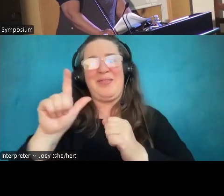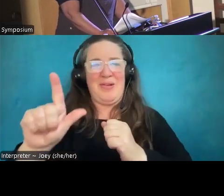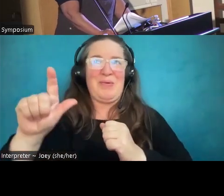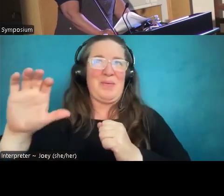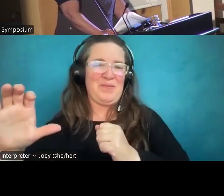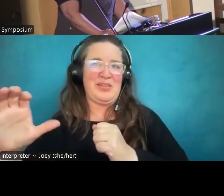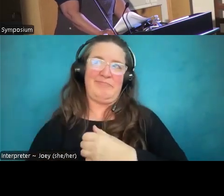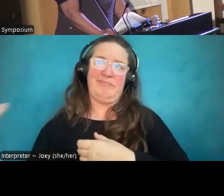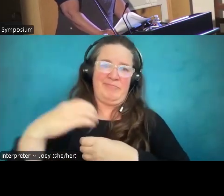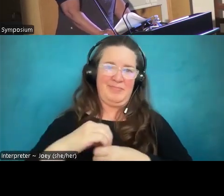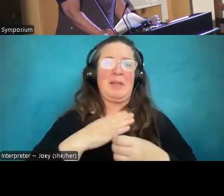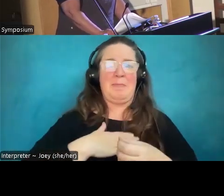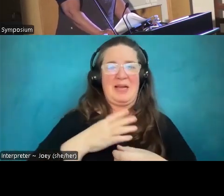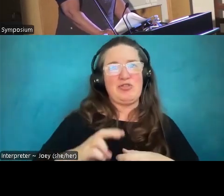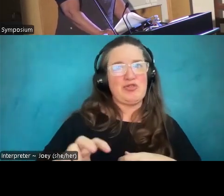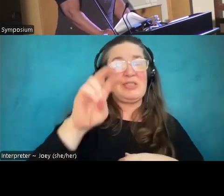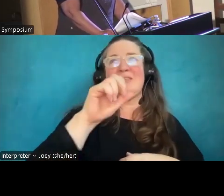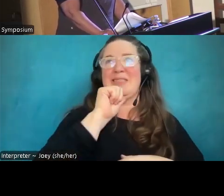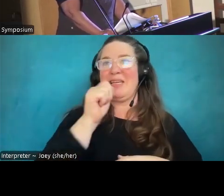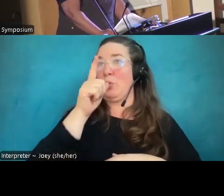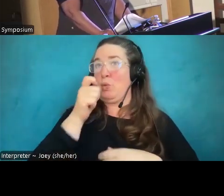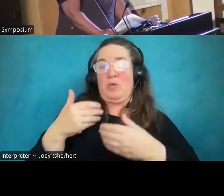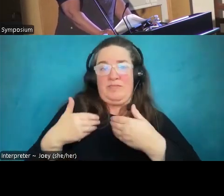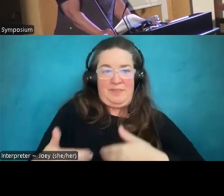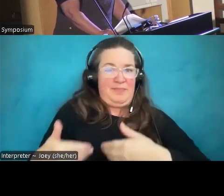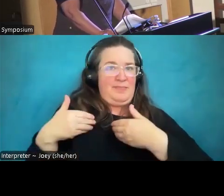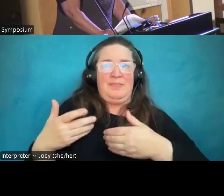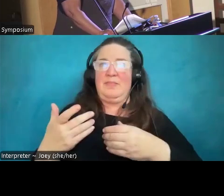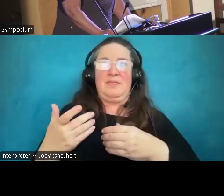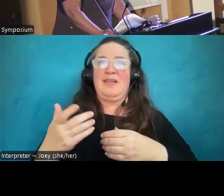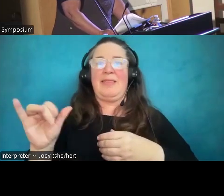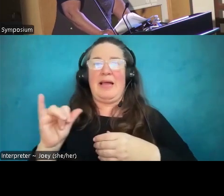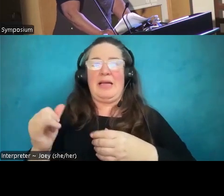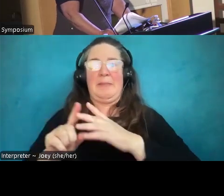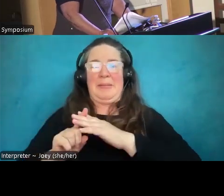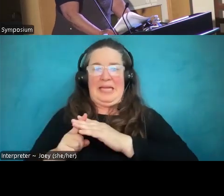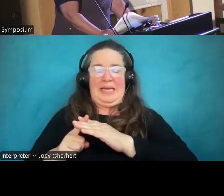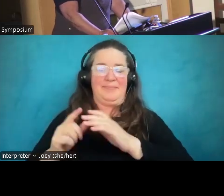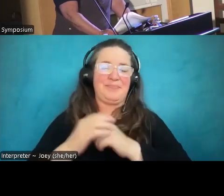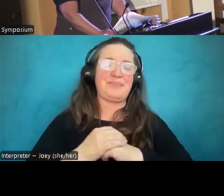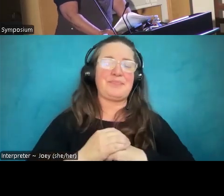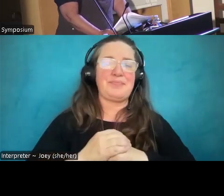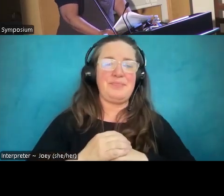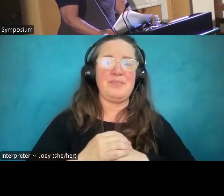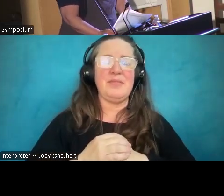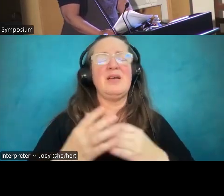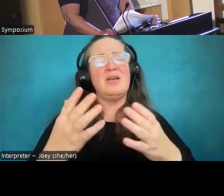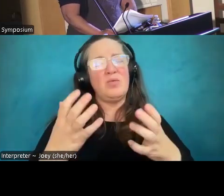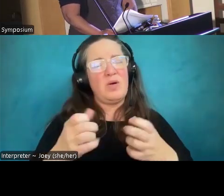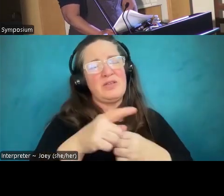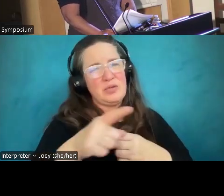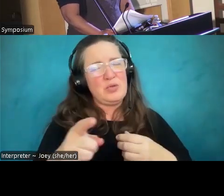journey. It's not who I am anymore like it was early on. I want to encourage you to accept where you are each